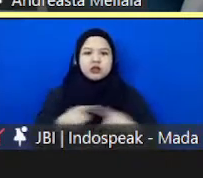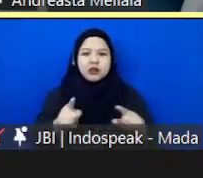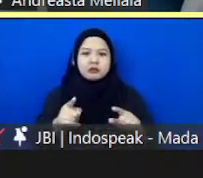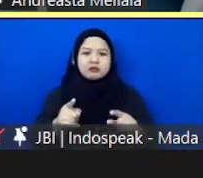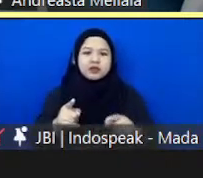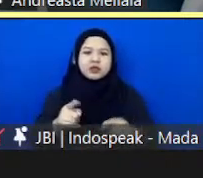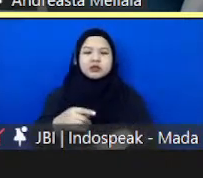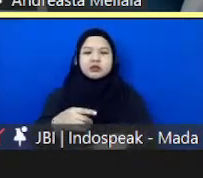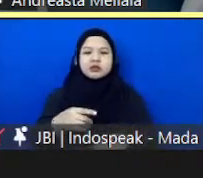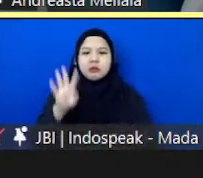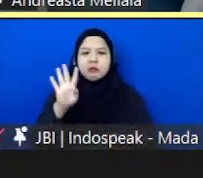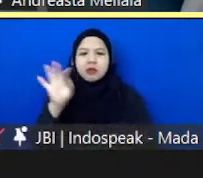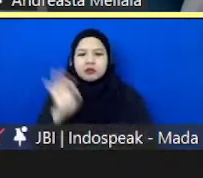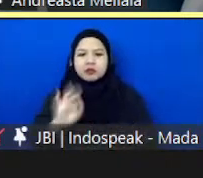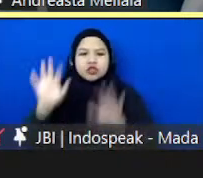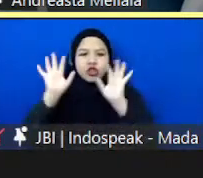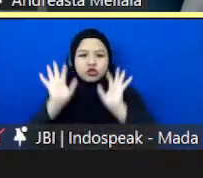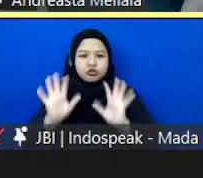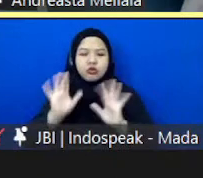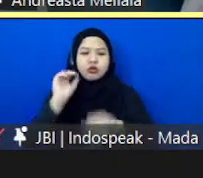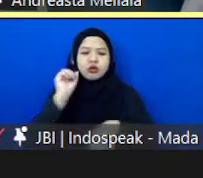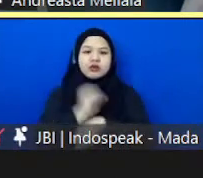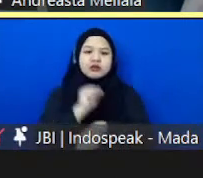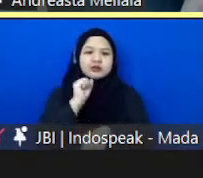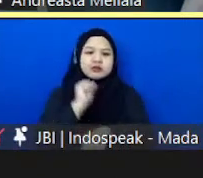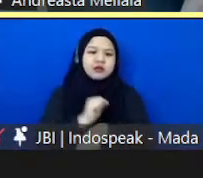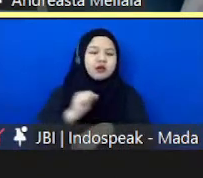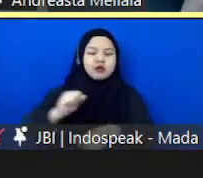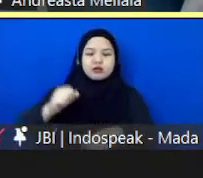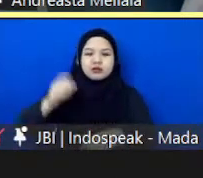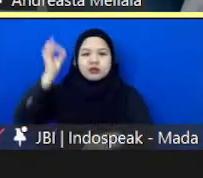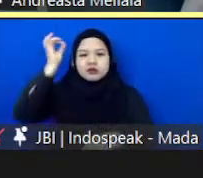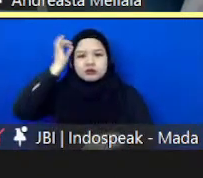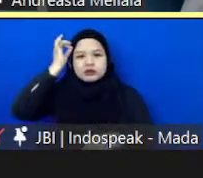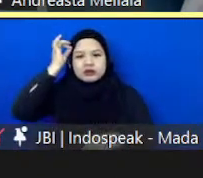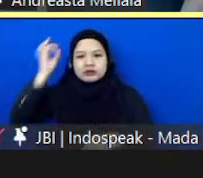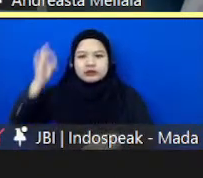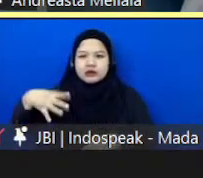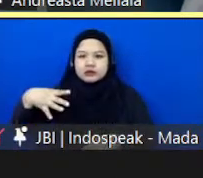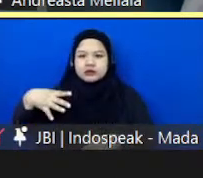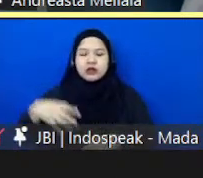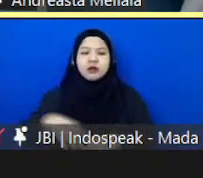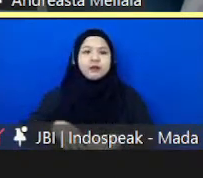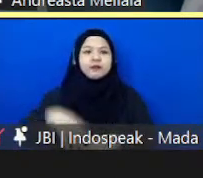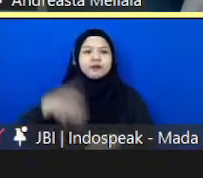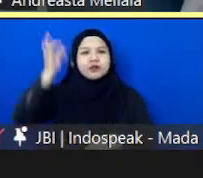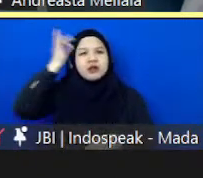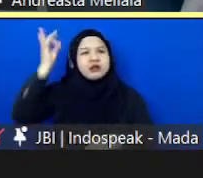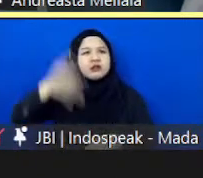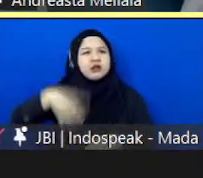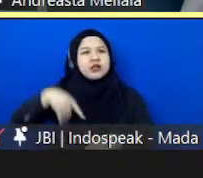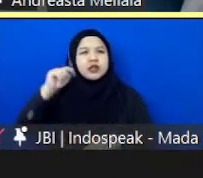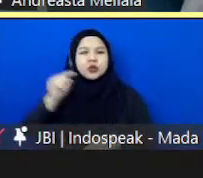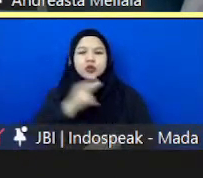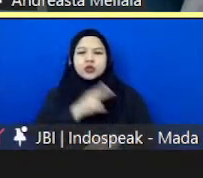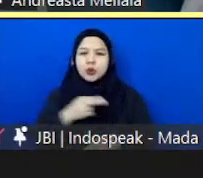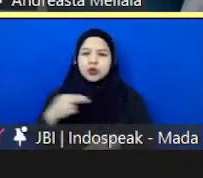area. Although in Indonesia, definition of rural area is quite